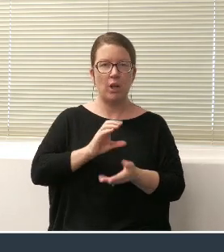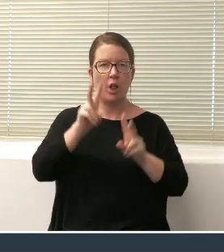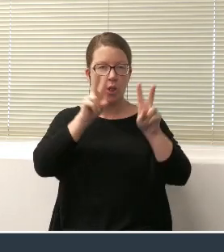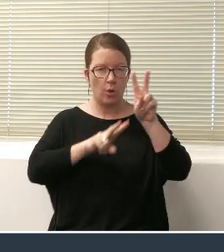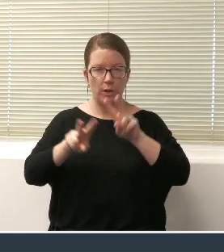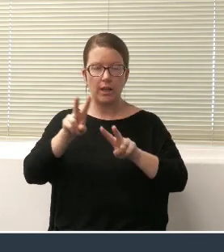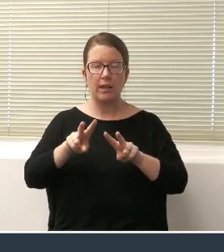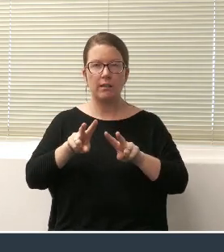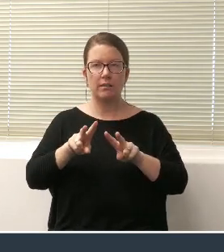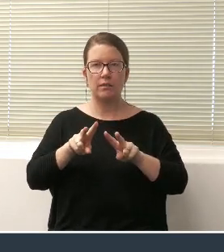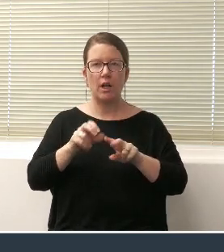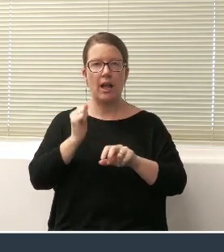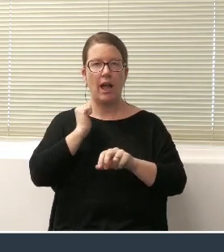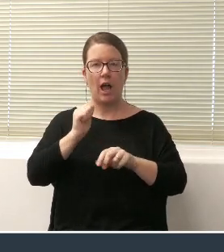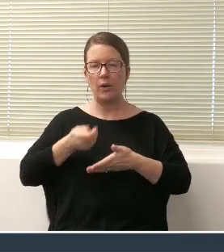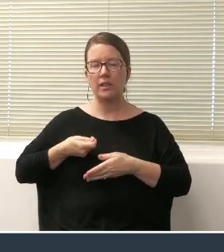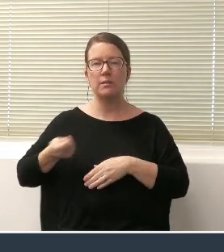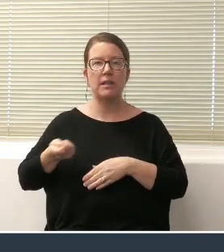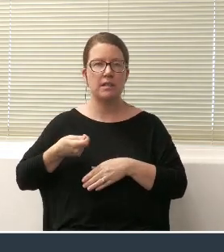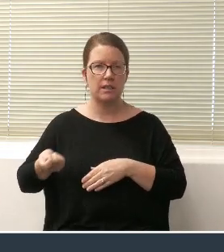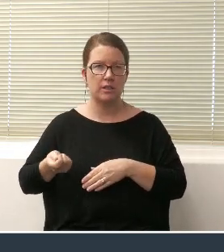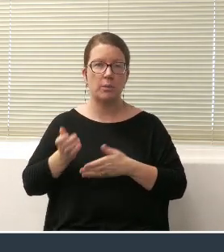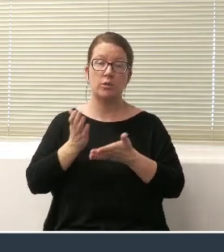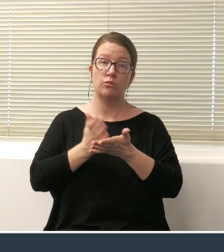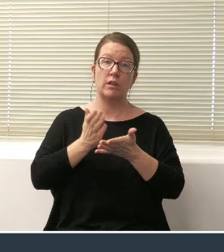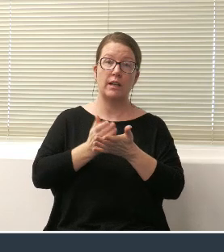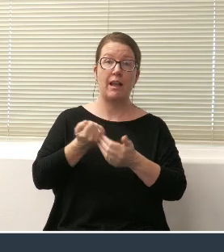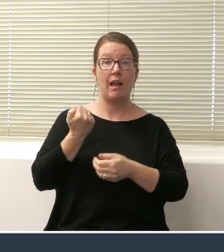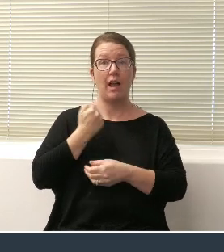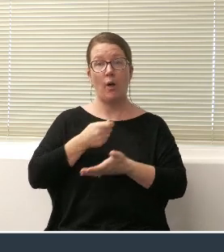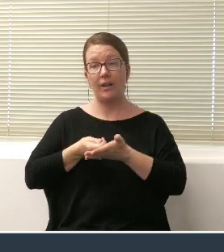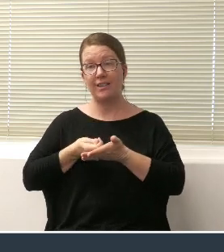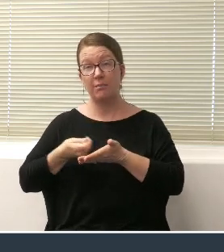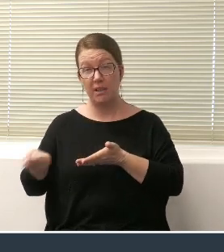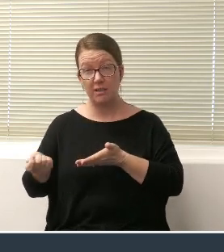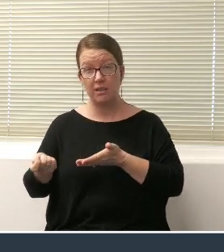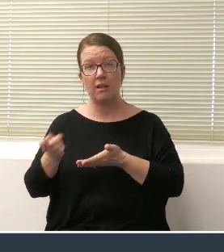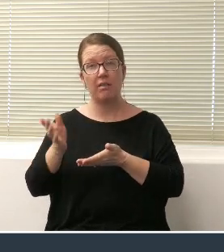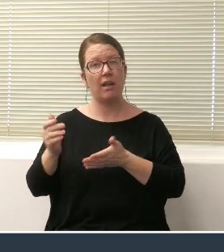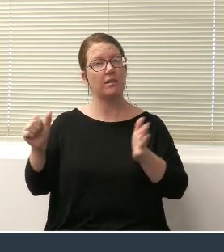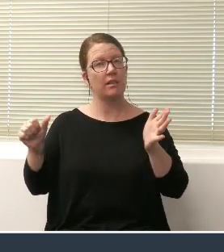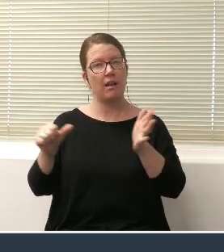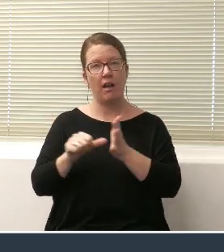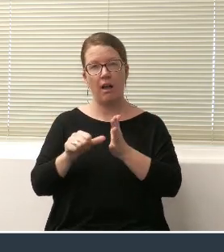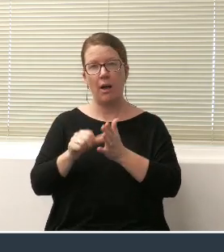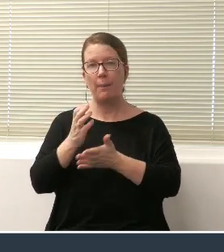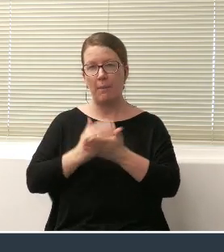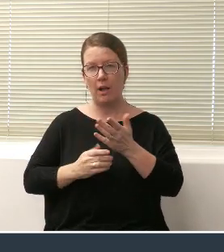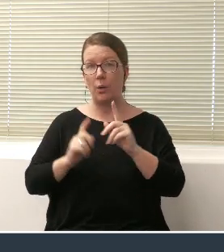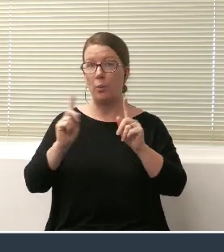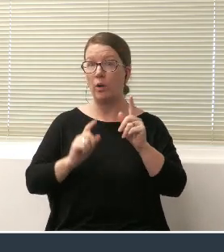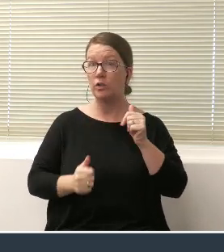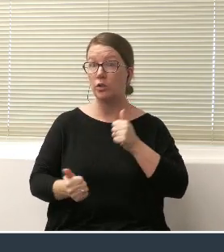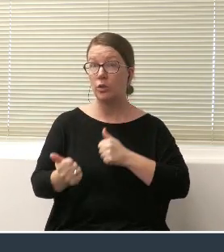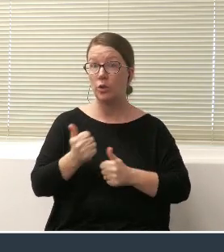really scrutinising our expenses, because the expenses is the hard part. What is pleasing is these